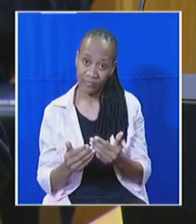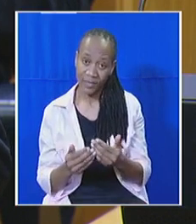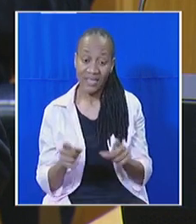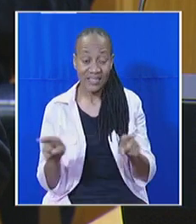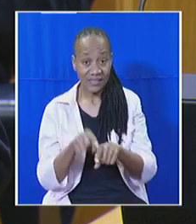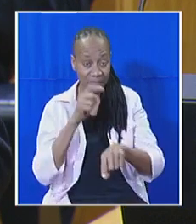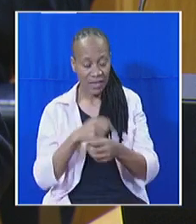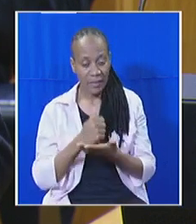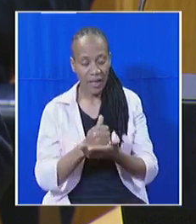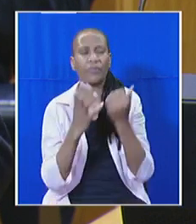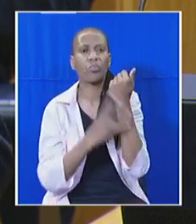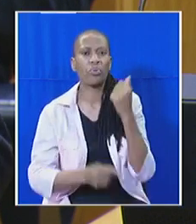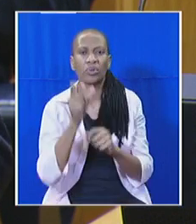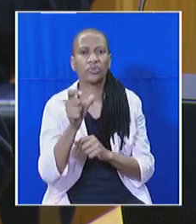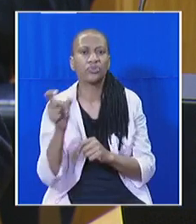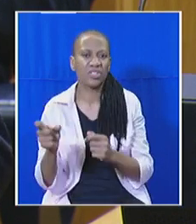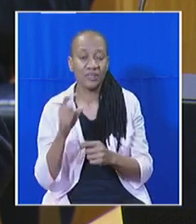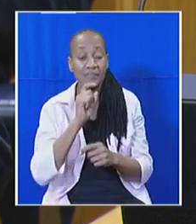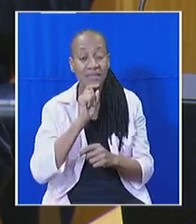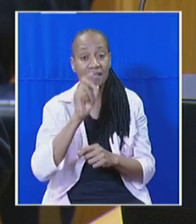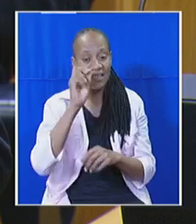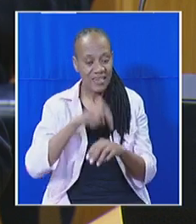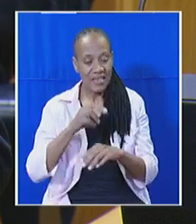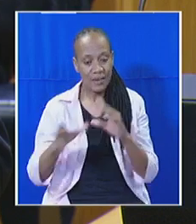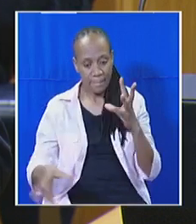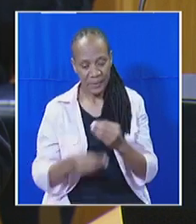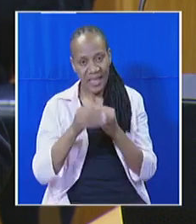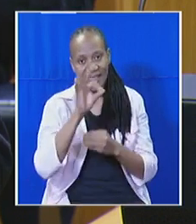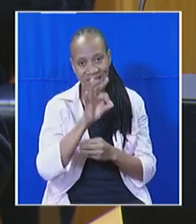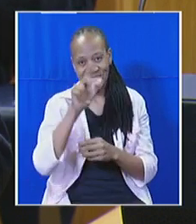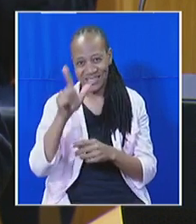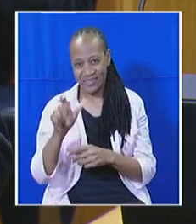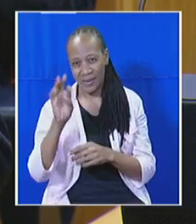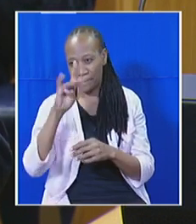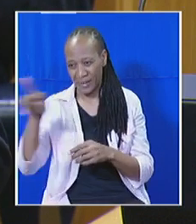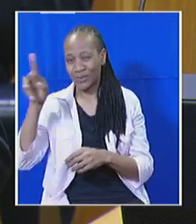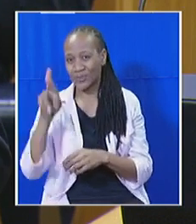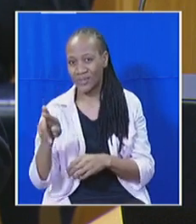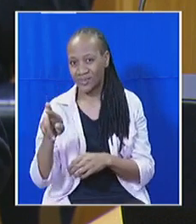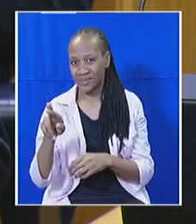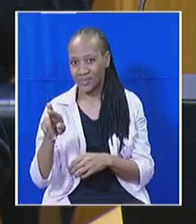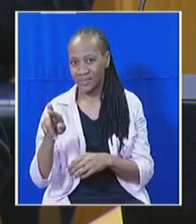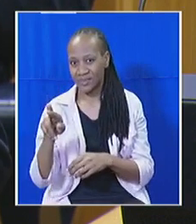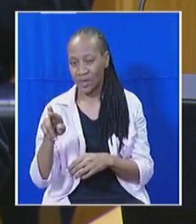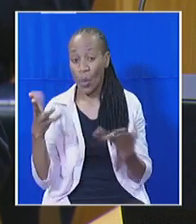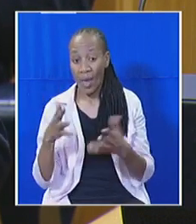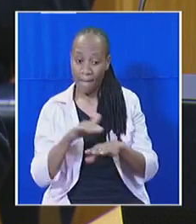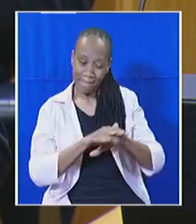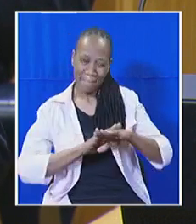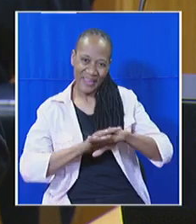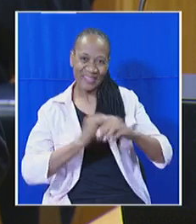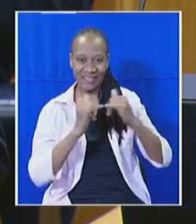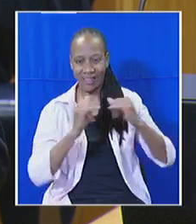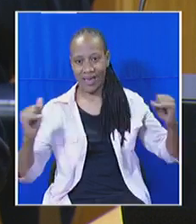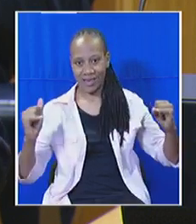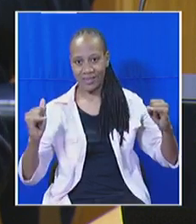class students, an additional amount of 37 billion rand is required in the baseline